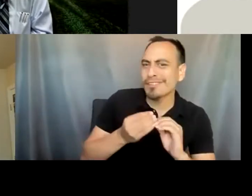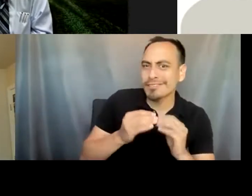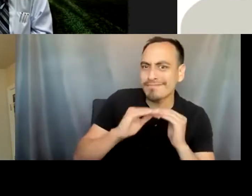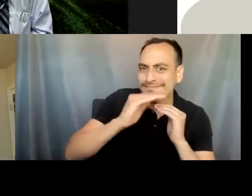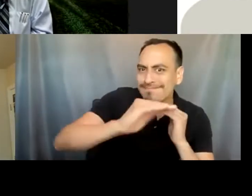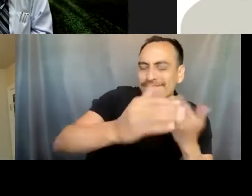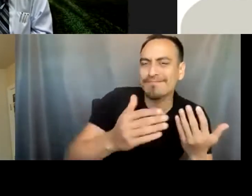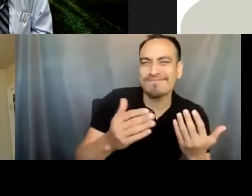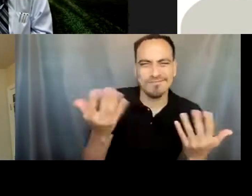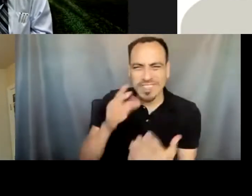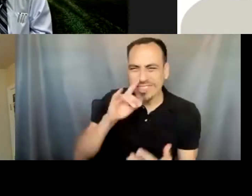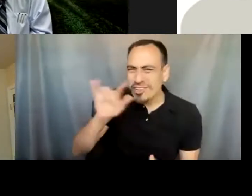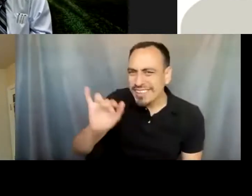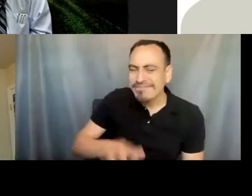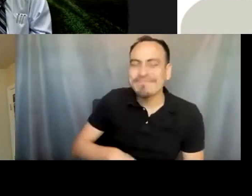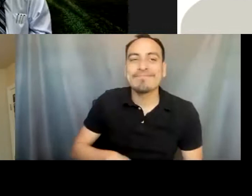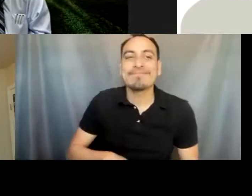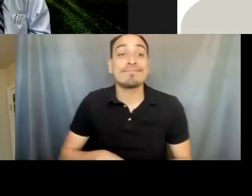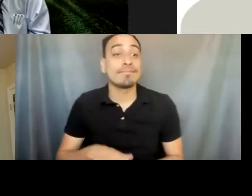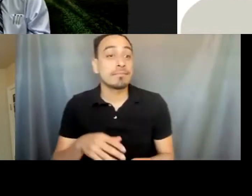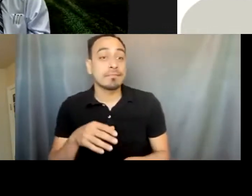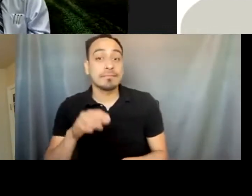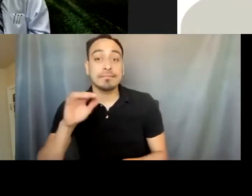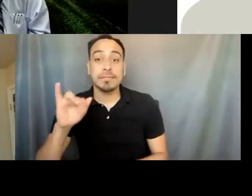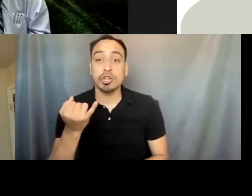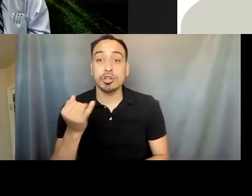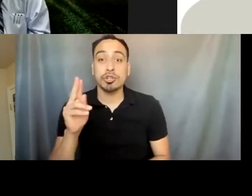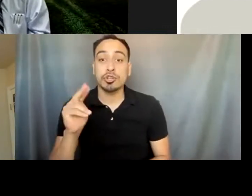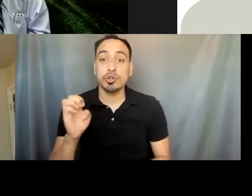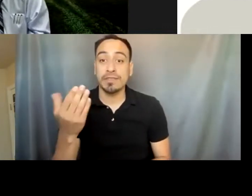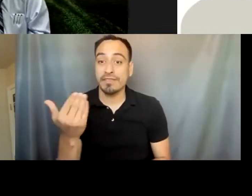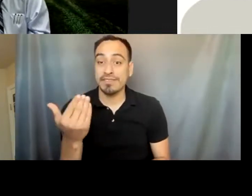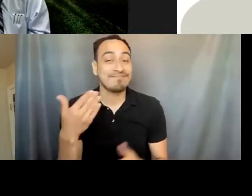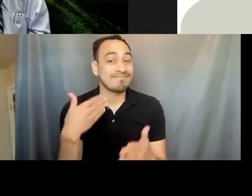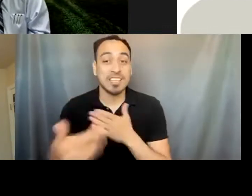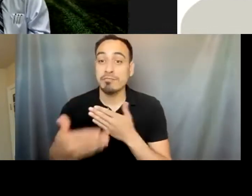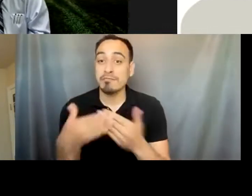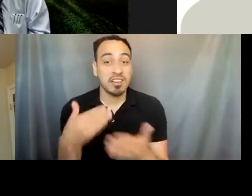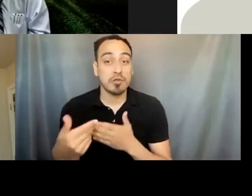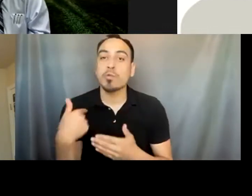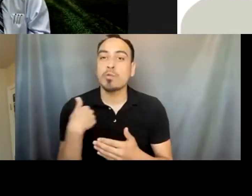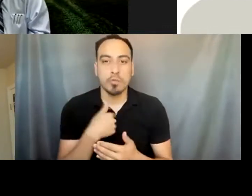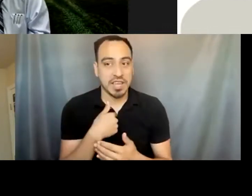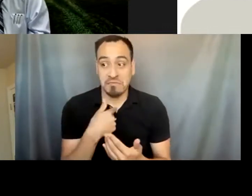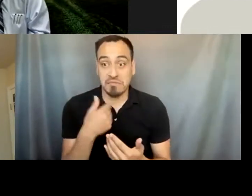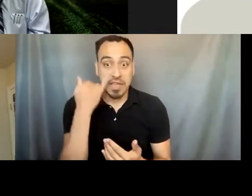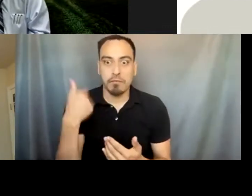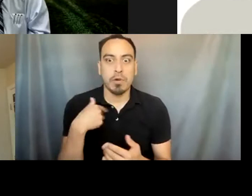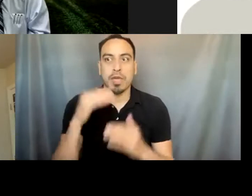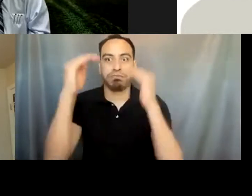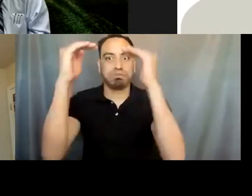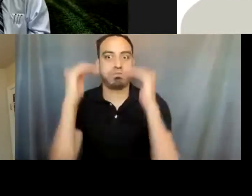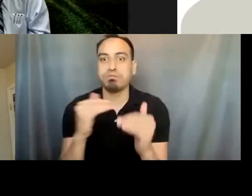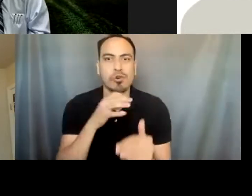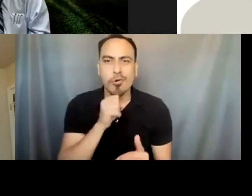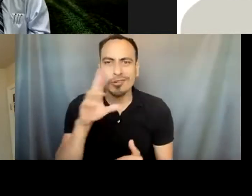So when it gets to June 15th, regardless of where we're at, whether we make it to the orange or not, we will all,